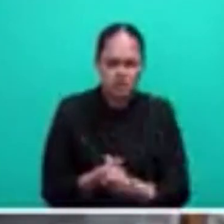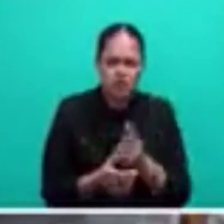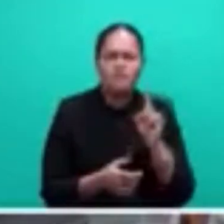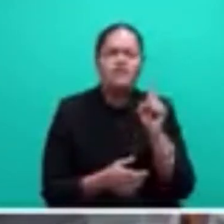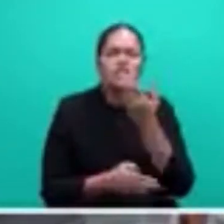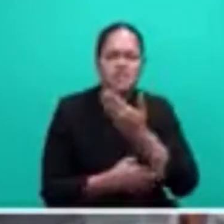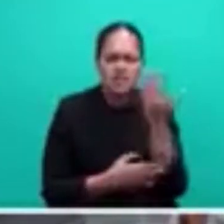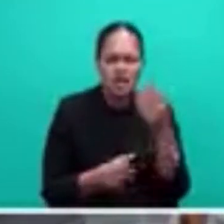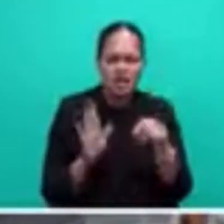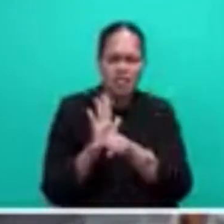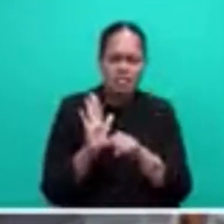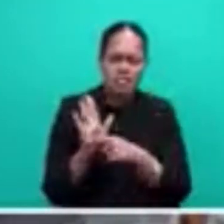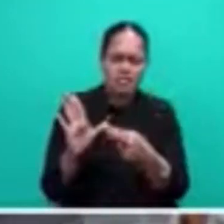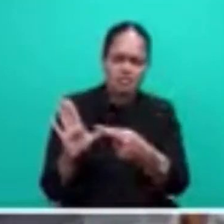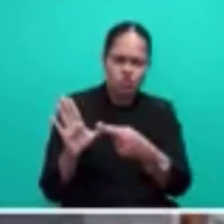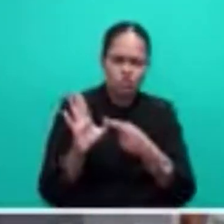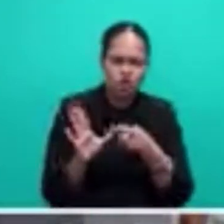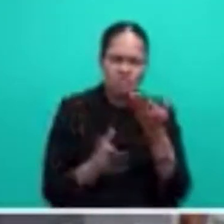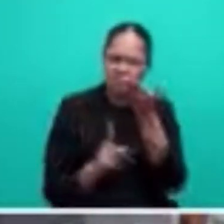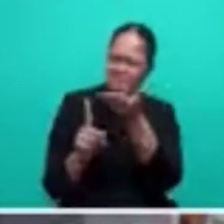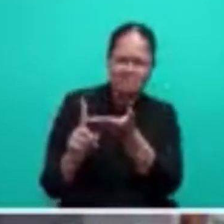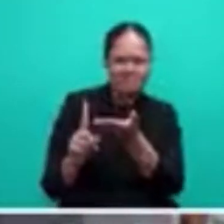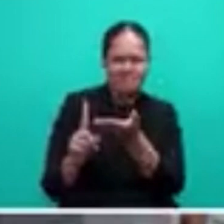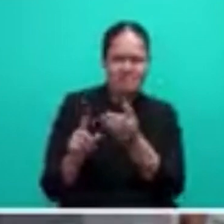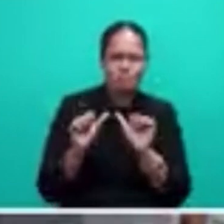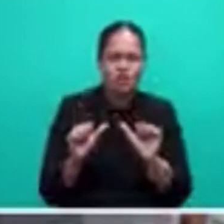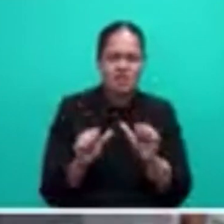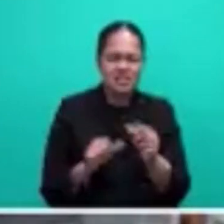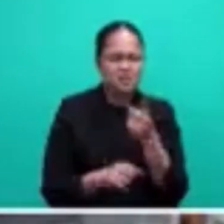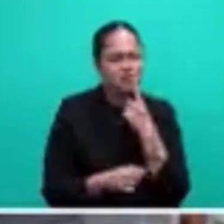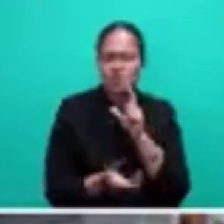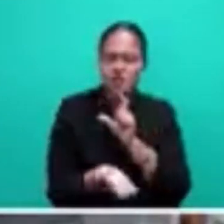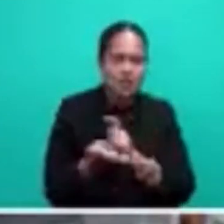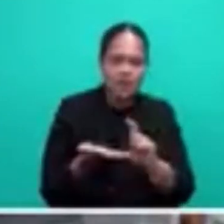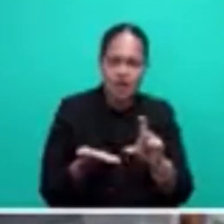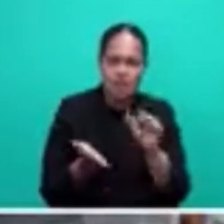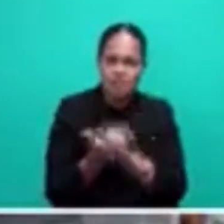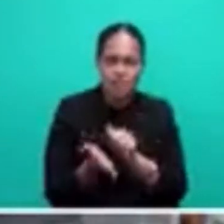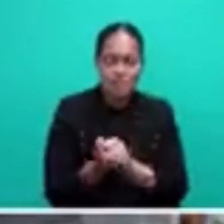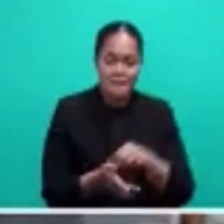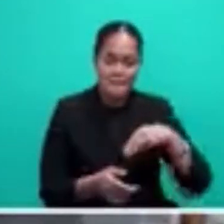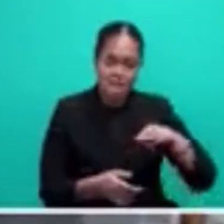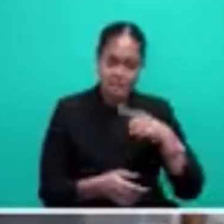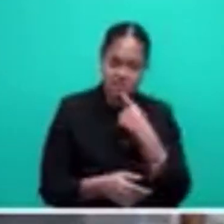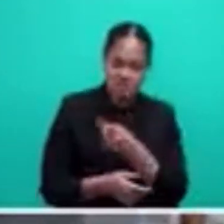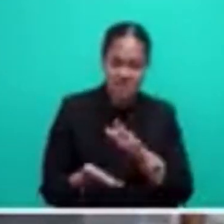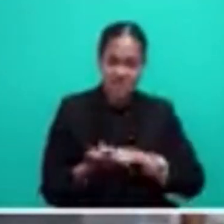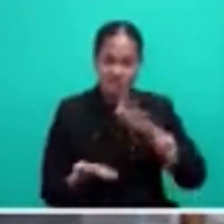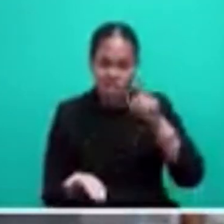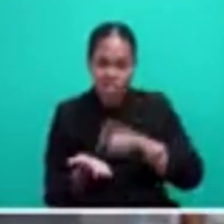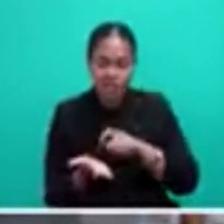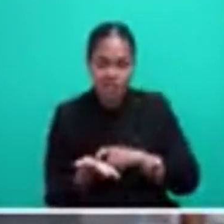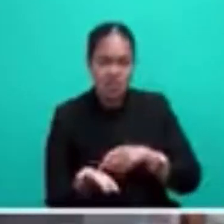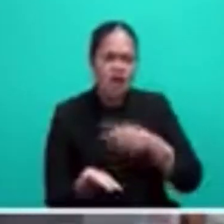to the President's speech. It's very clear. One member says decrease the debt, another member